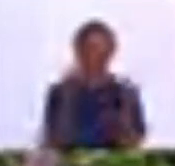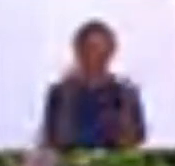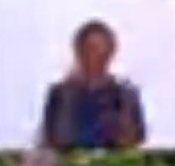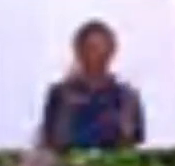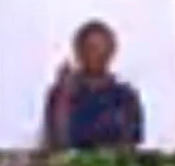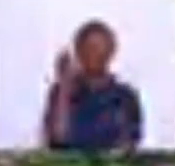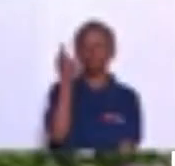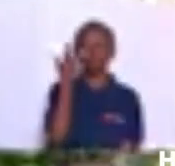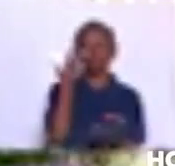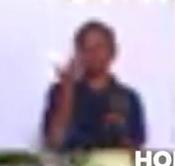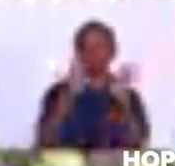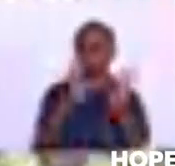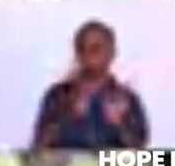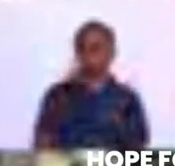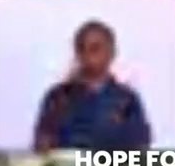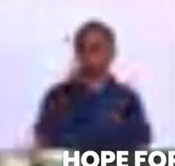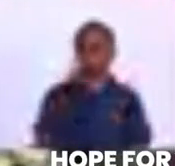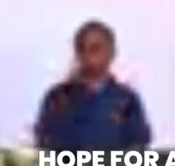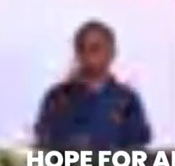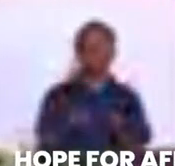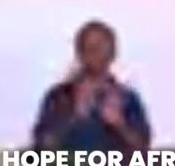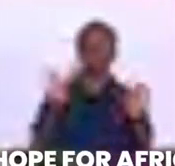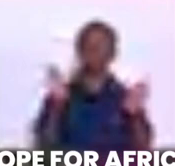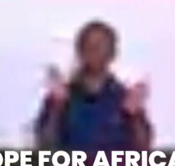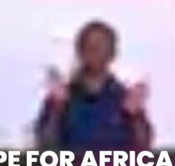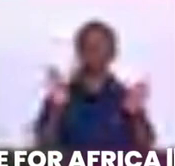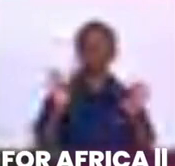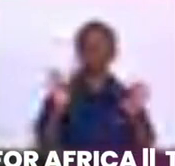it. That is it.